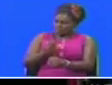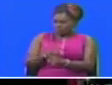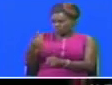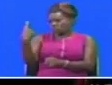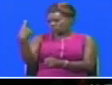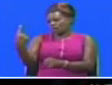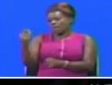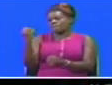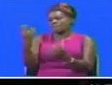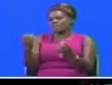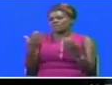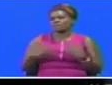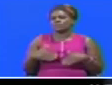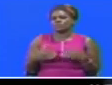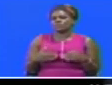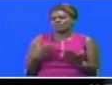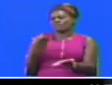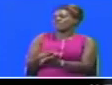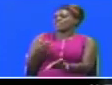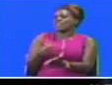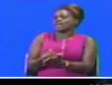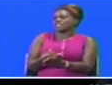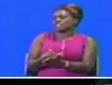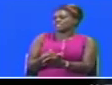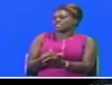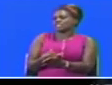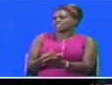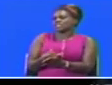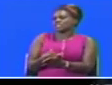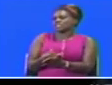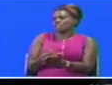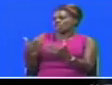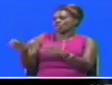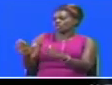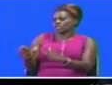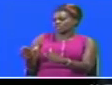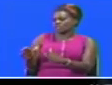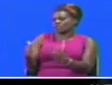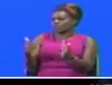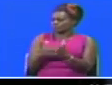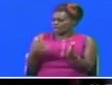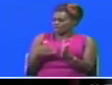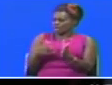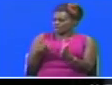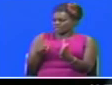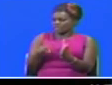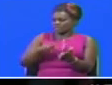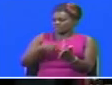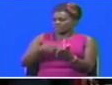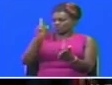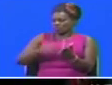the thousands of aspirants in terms of financial losses or setback? How much could we be talking about on